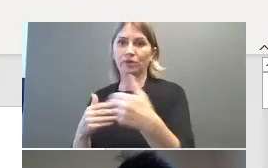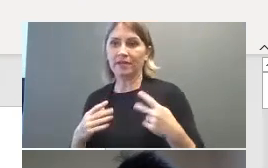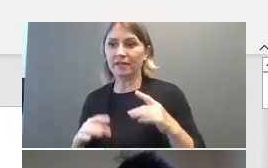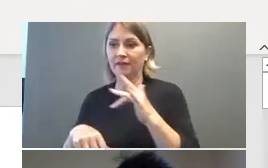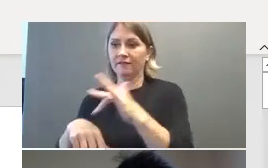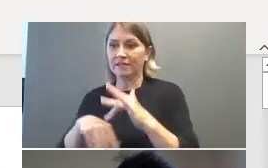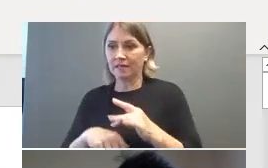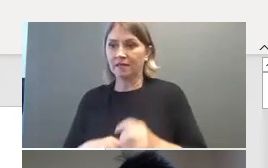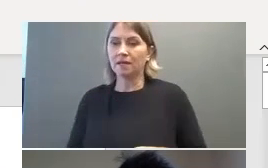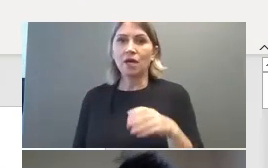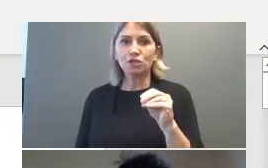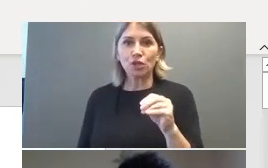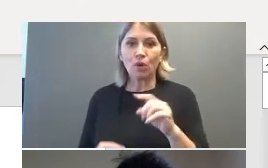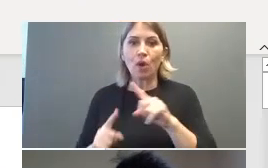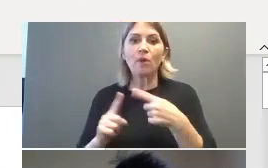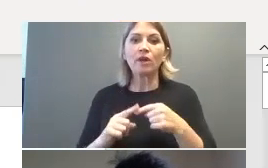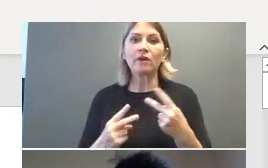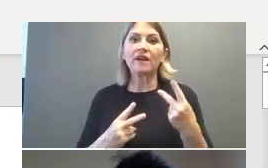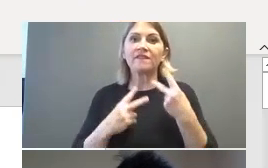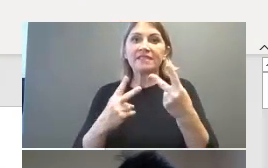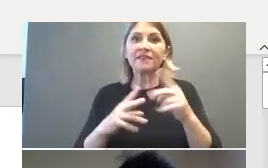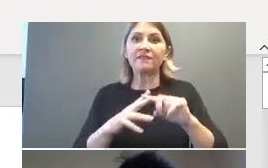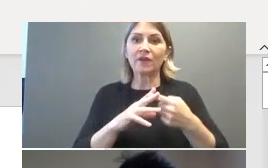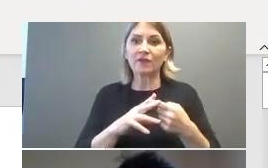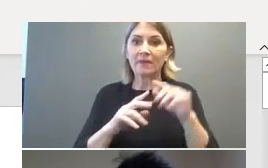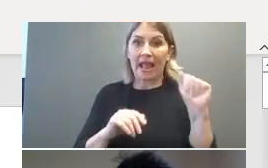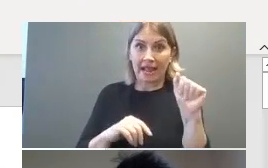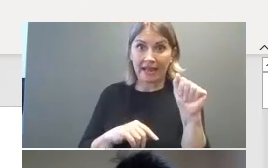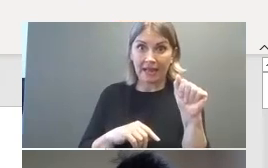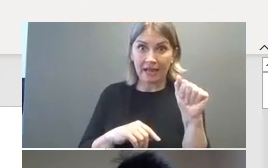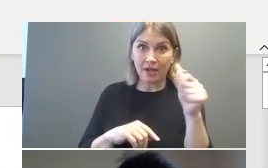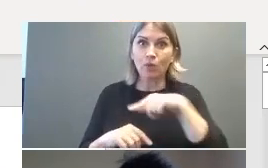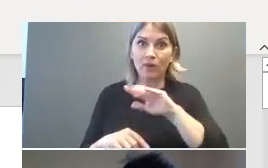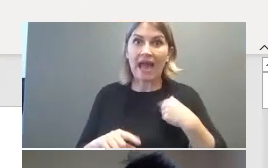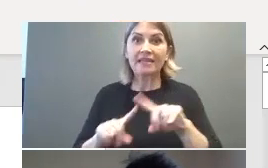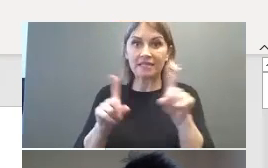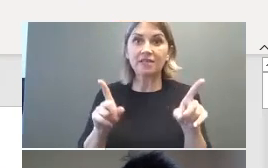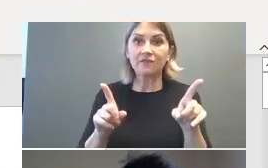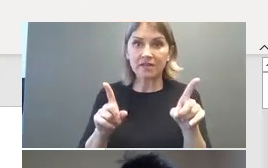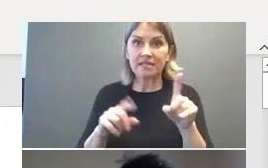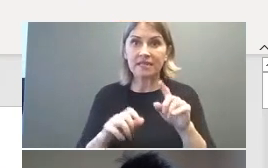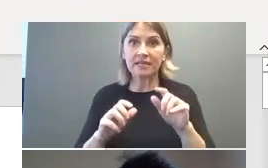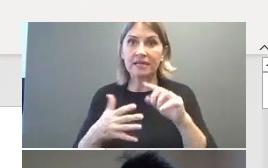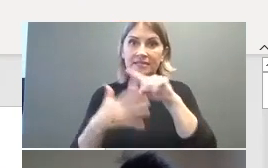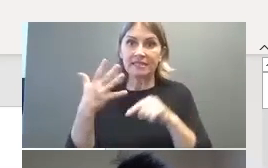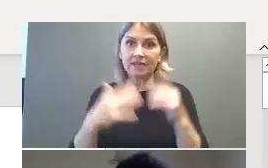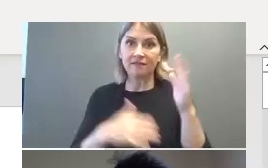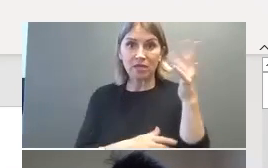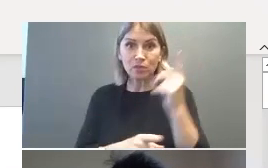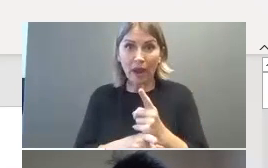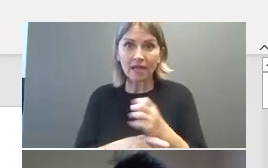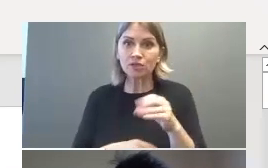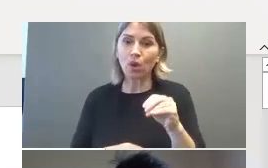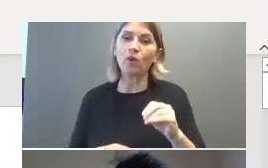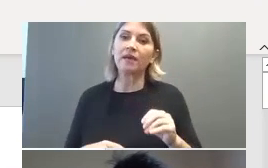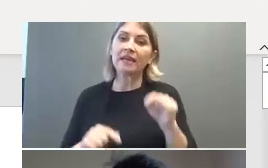Because when we were visiting from starting from A, we had a different set of trees, right?